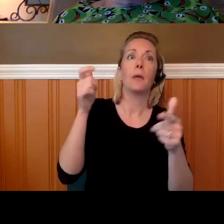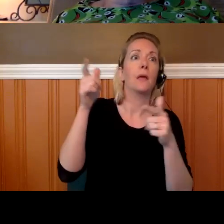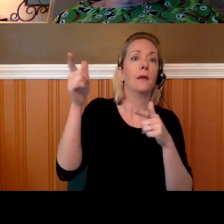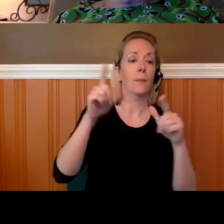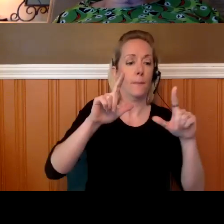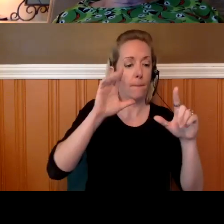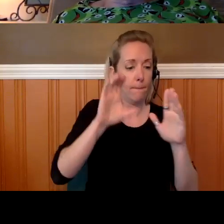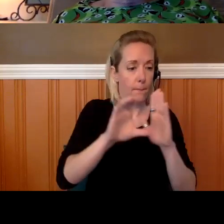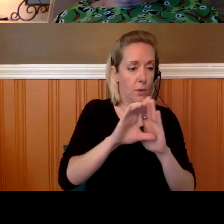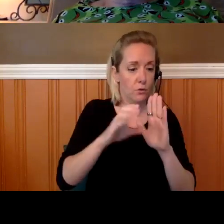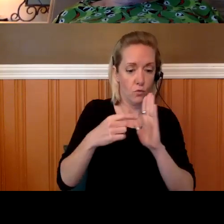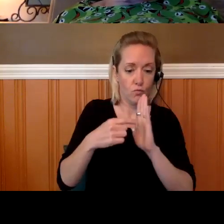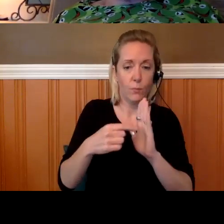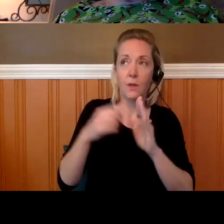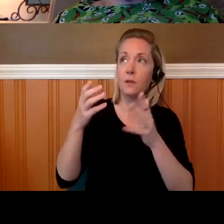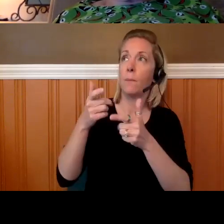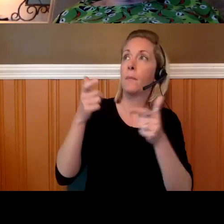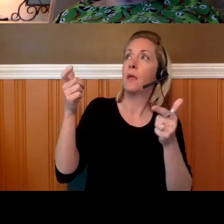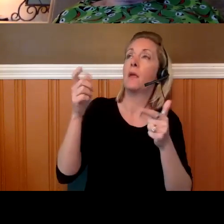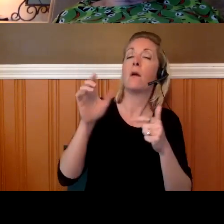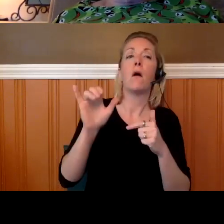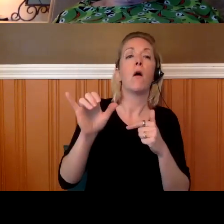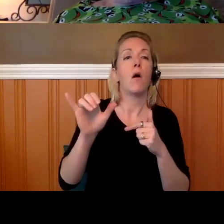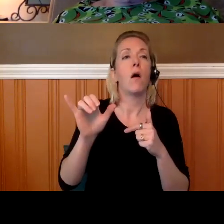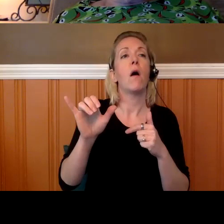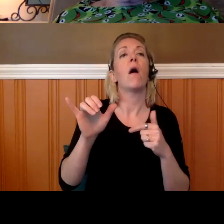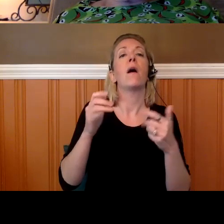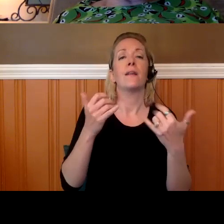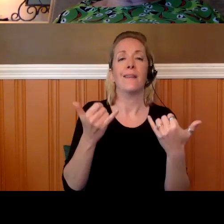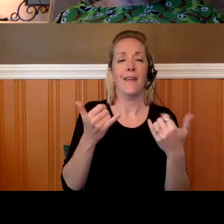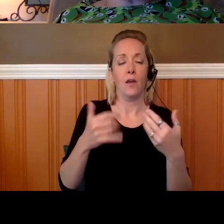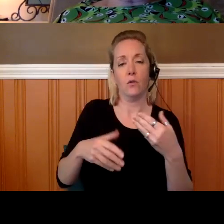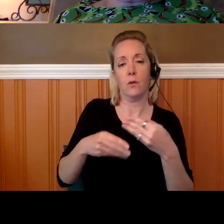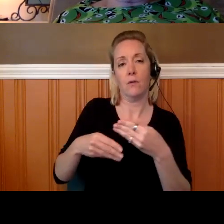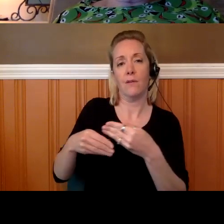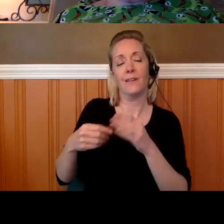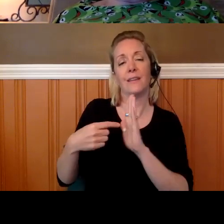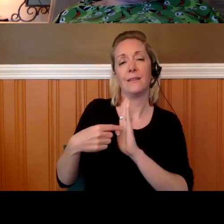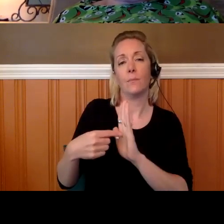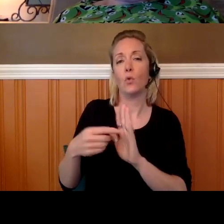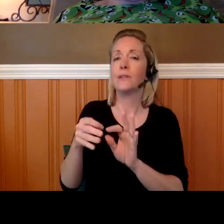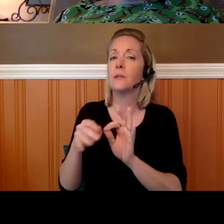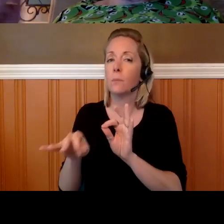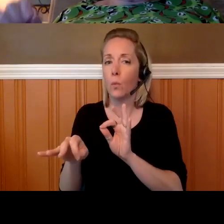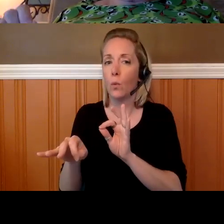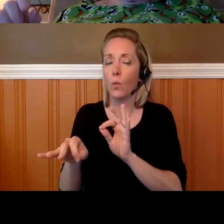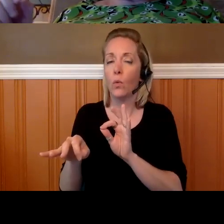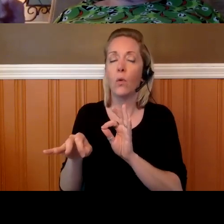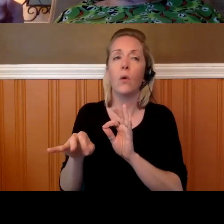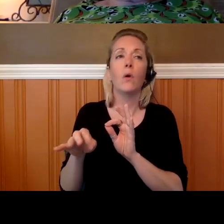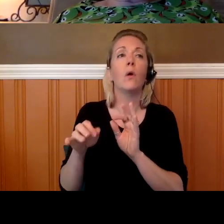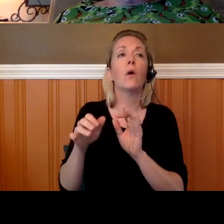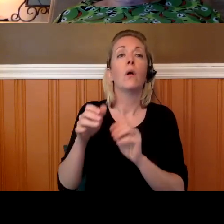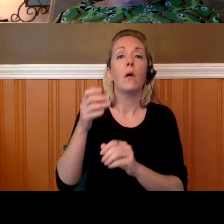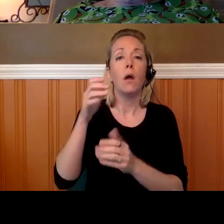line drawings, with very, very abstract concepts such as yes and no. The word yes and the word